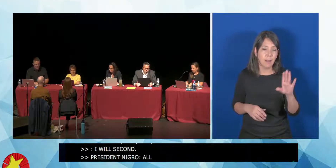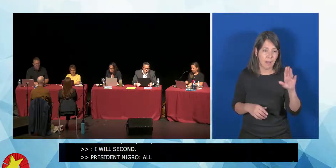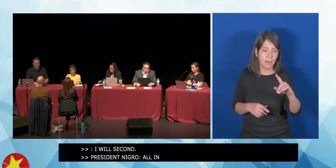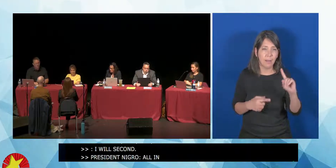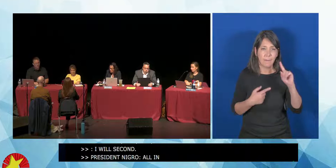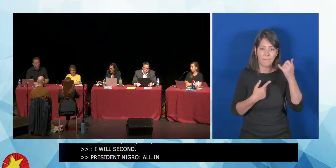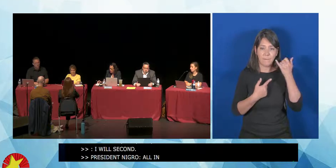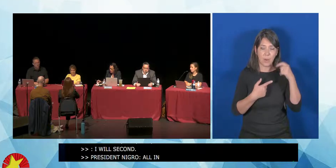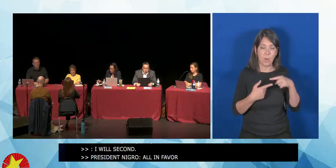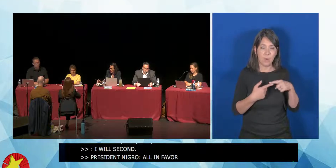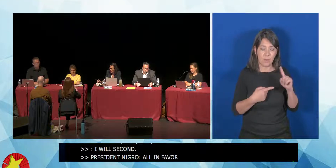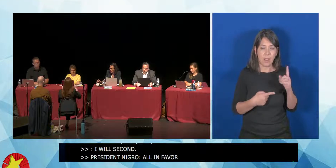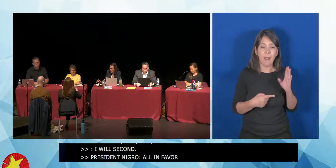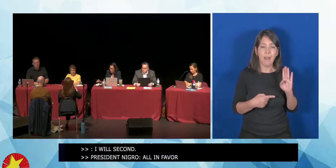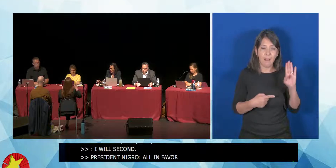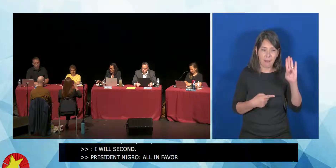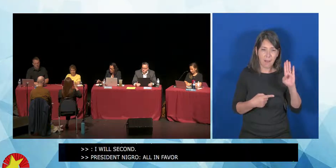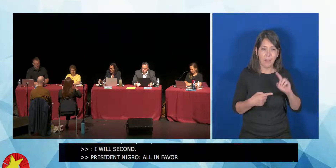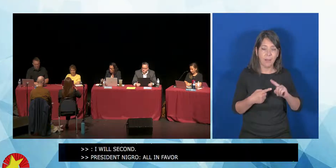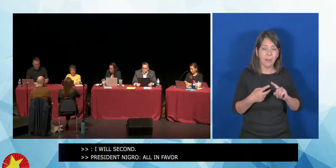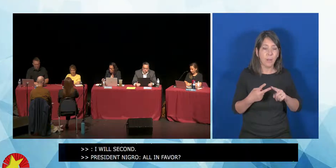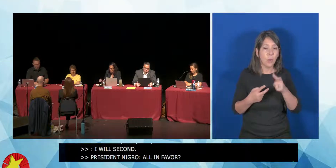Aye. Any opposed?